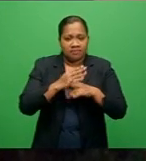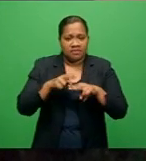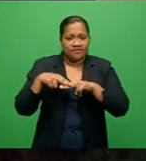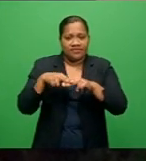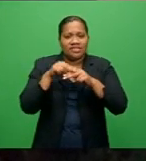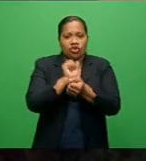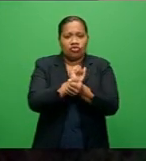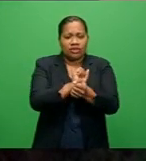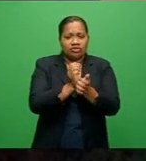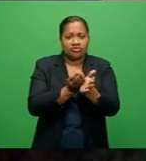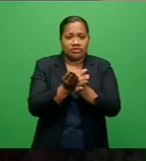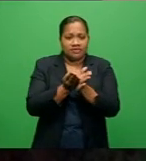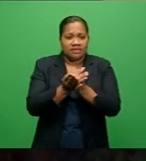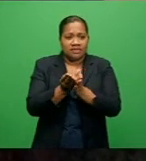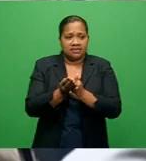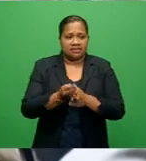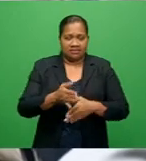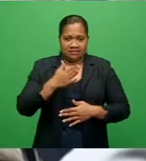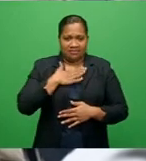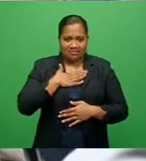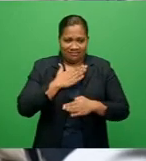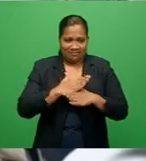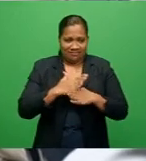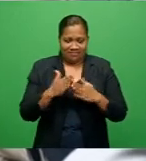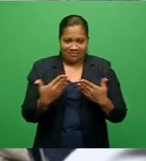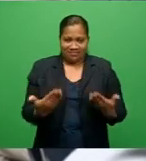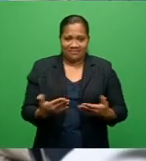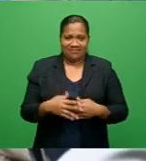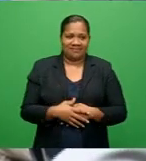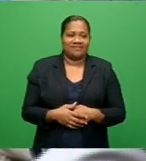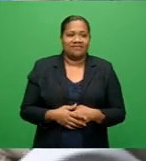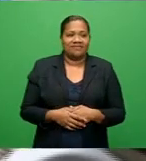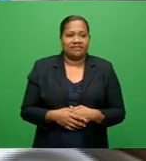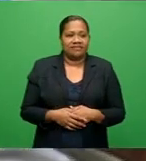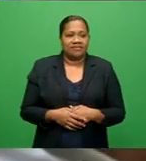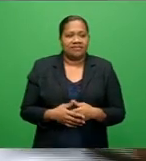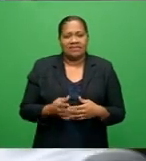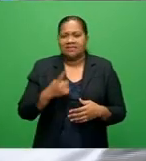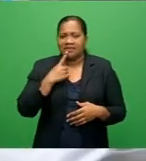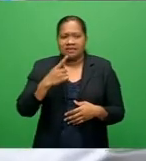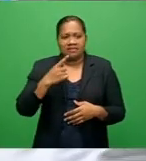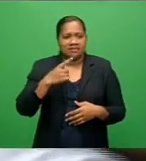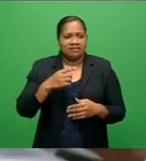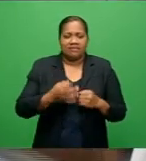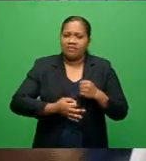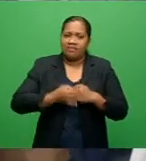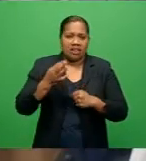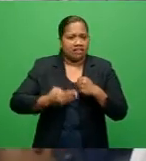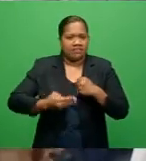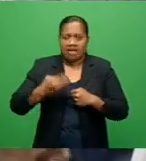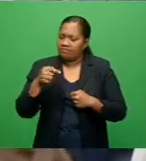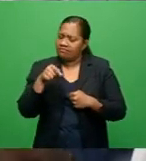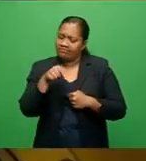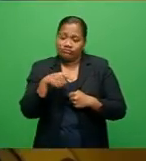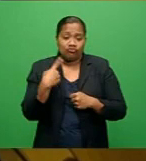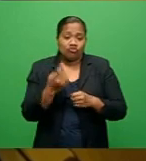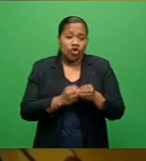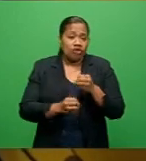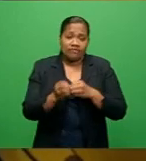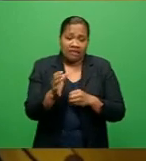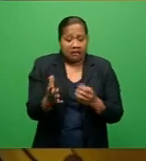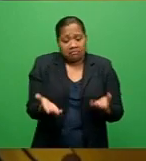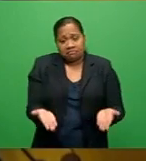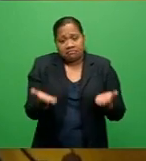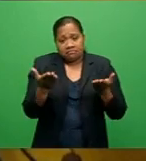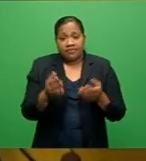and this is my career now. She says, female or male, an officer is an officer, and the best weapon they can have